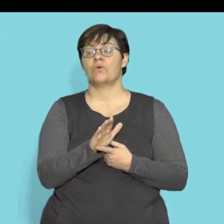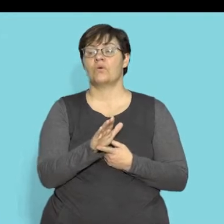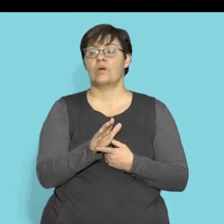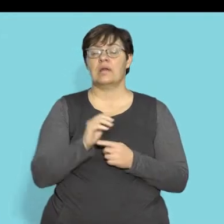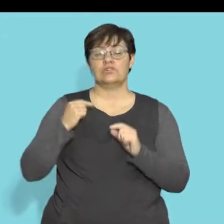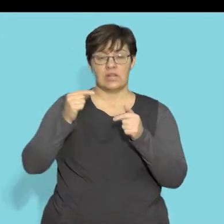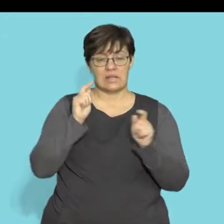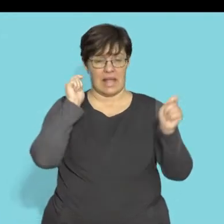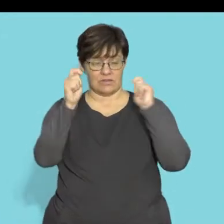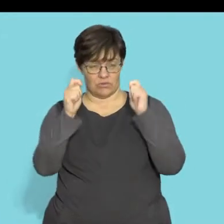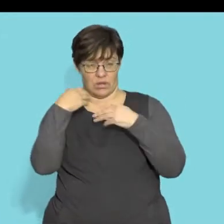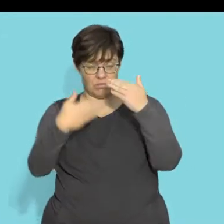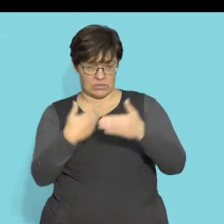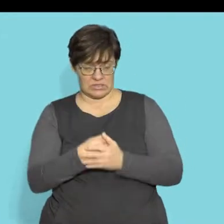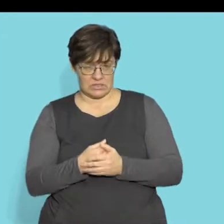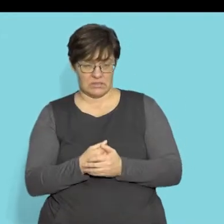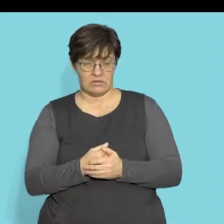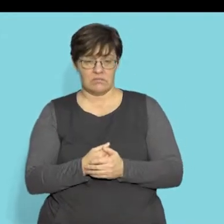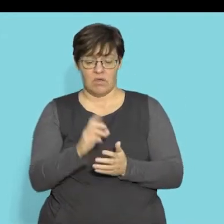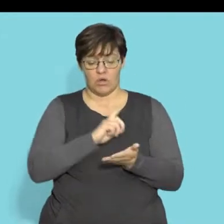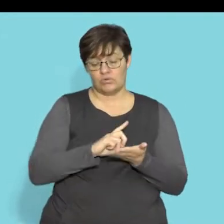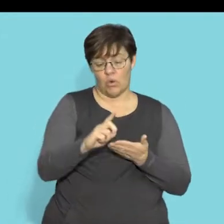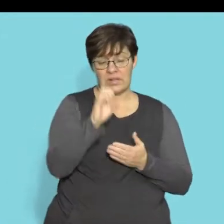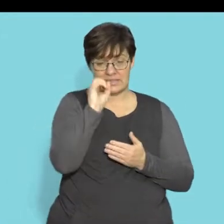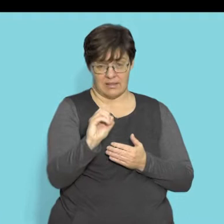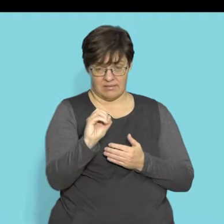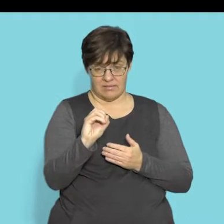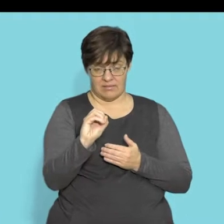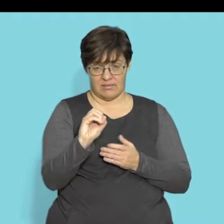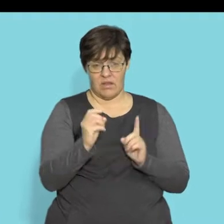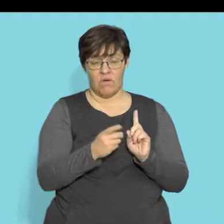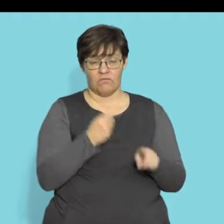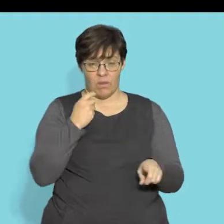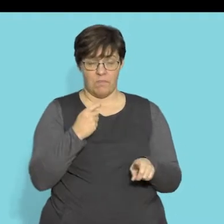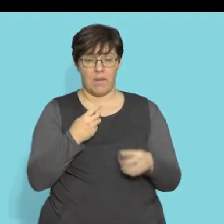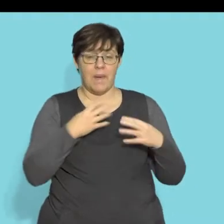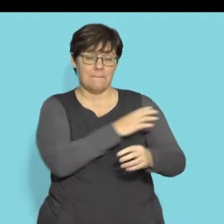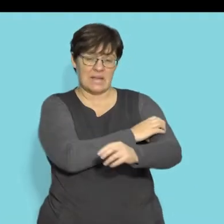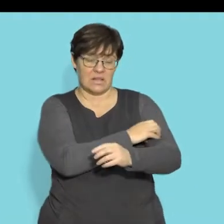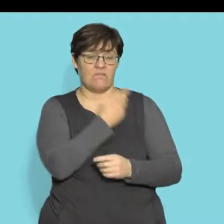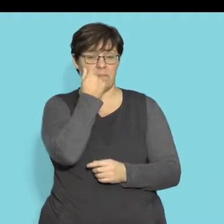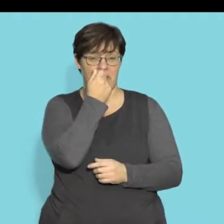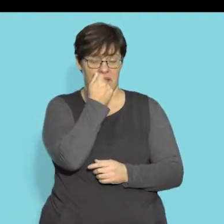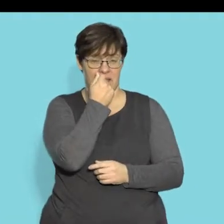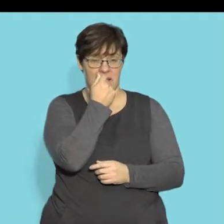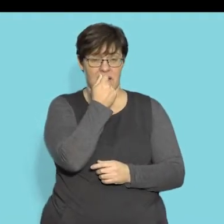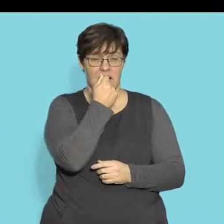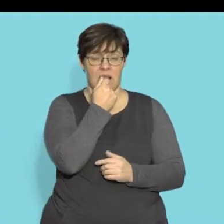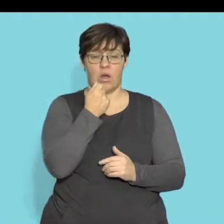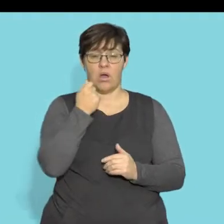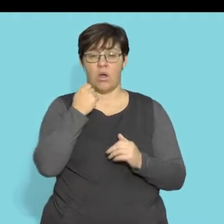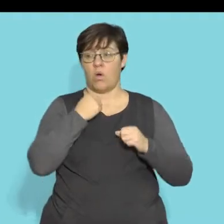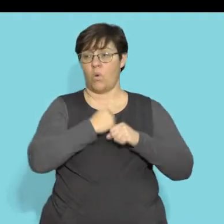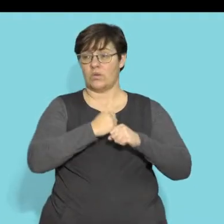engineering process. A donor cell was taken from the muscle cell of a male